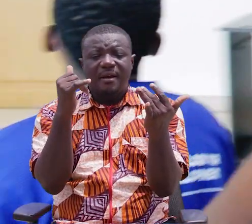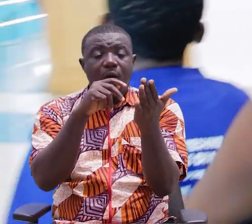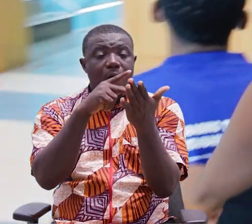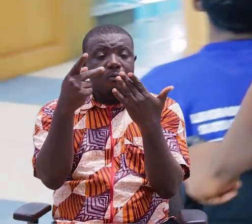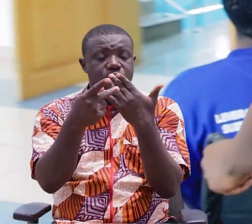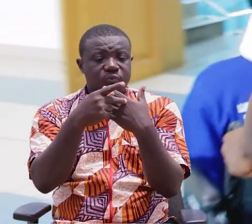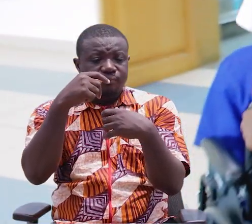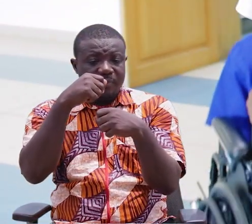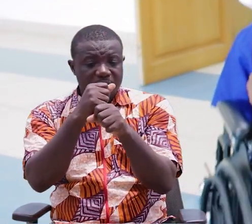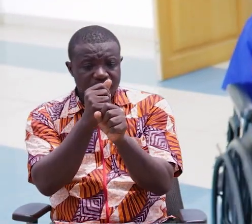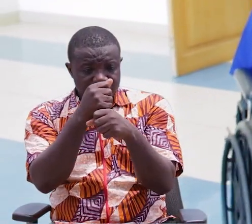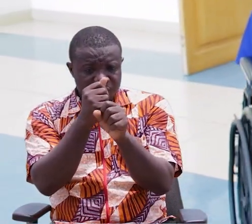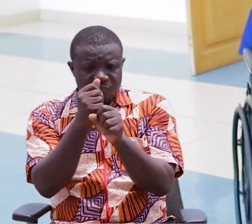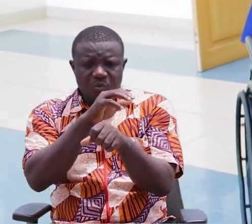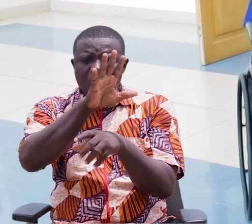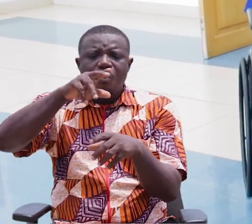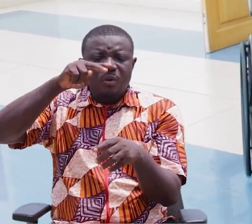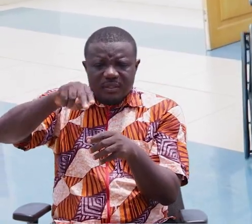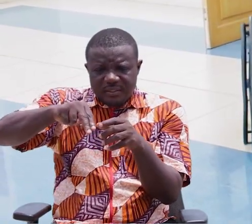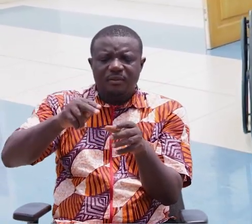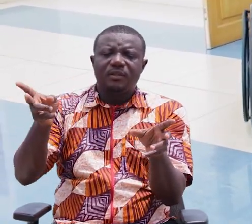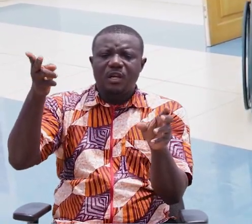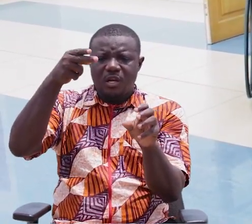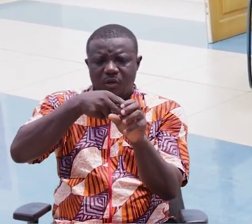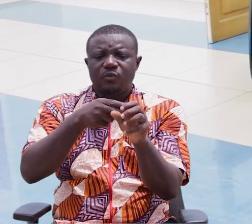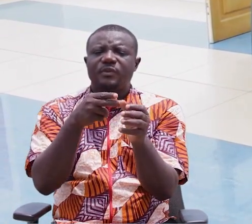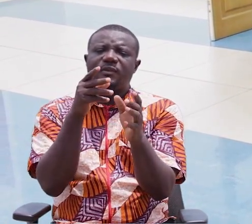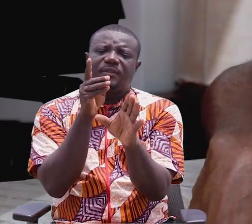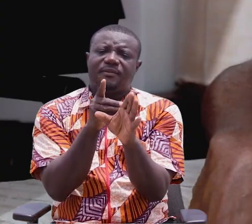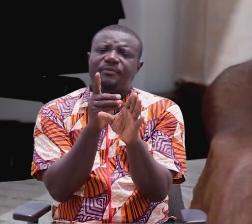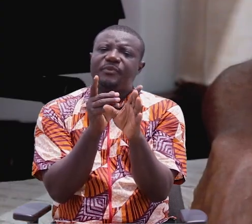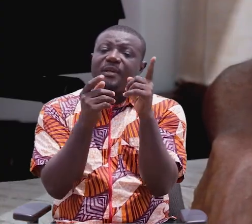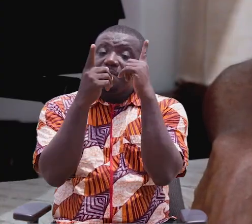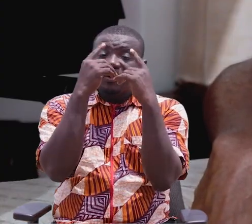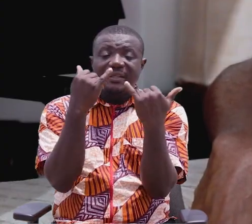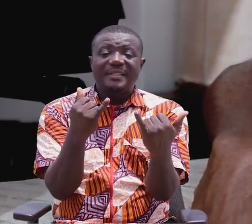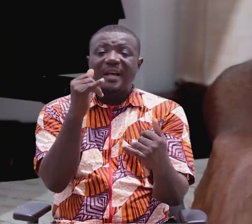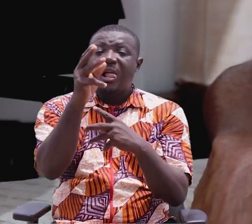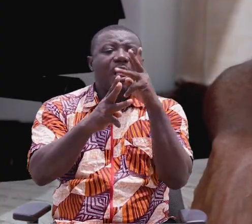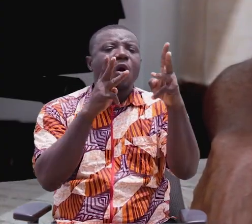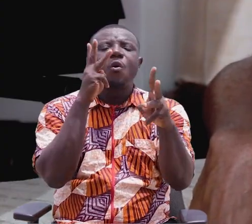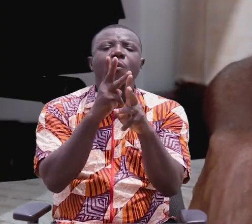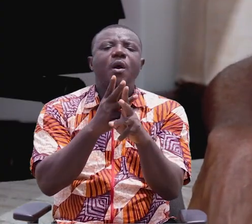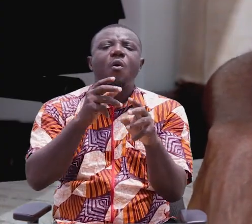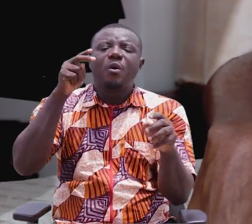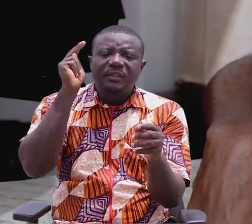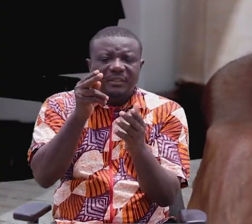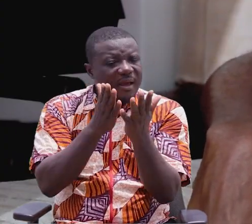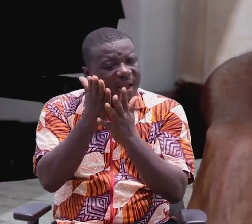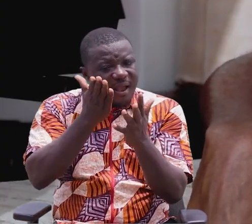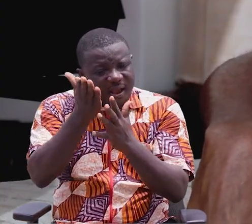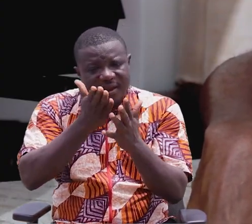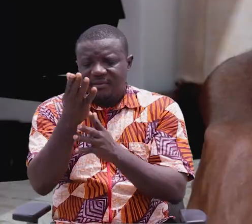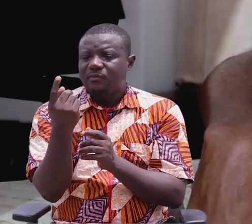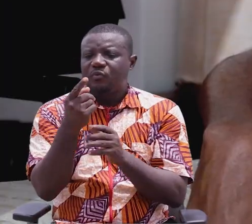Even more than the products that came out of the whole thing, because what we need in this part of the world is acceptance